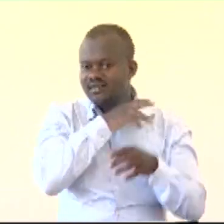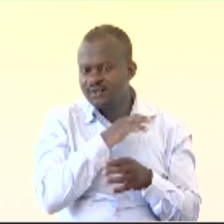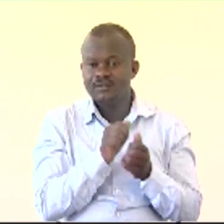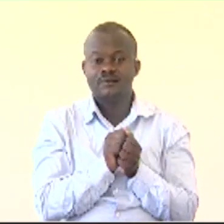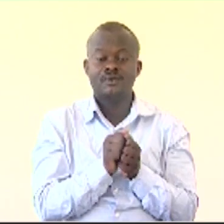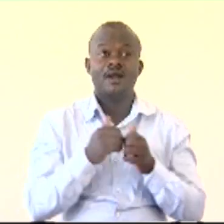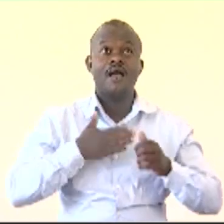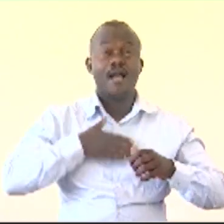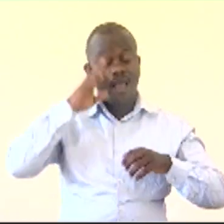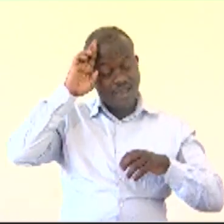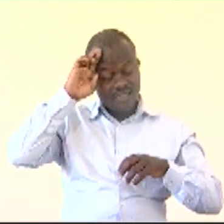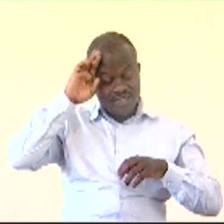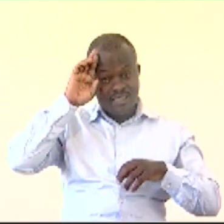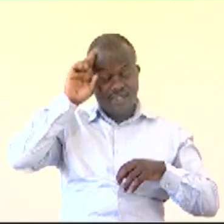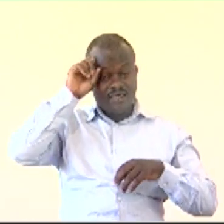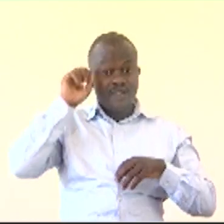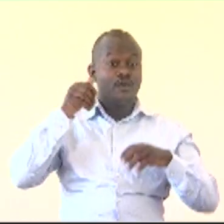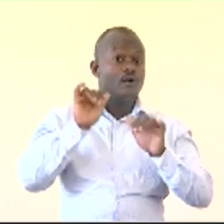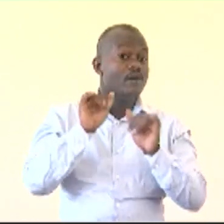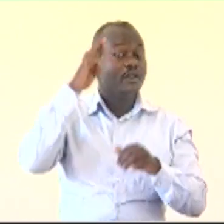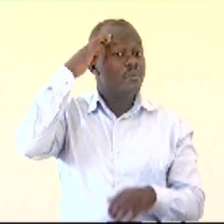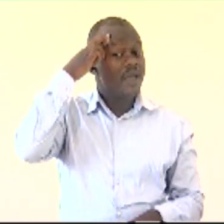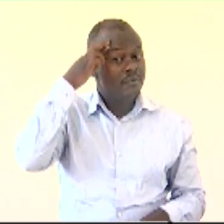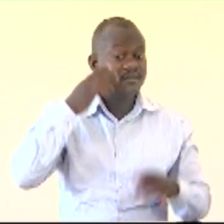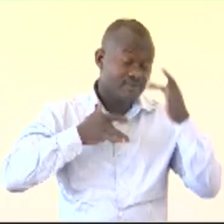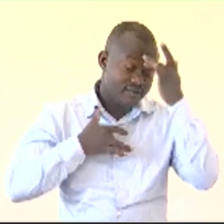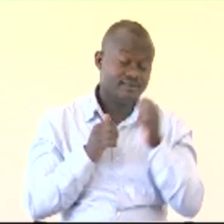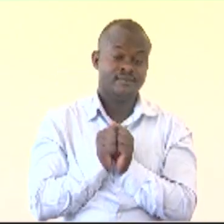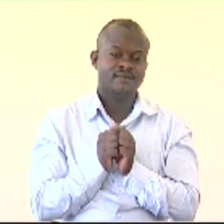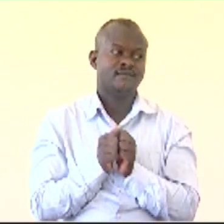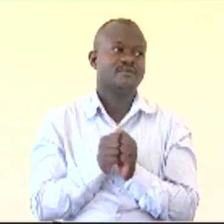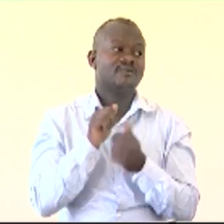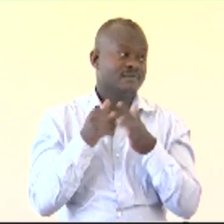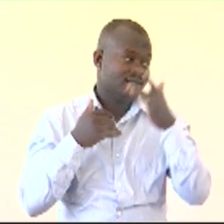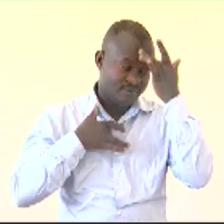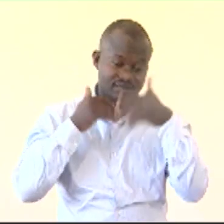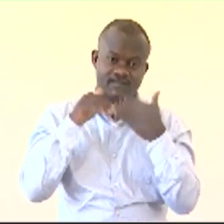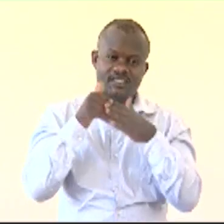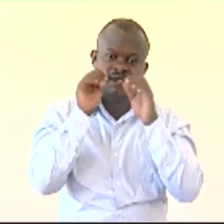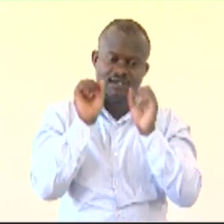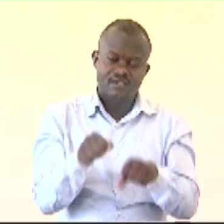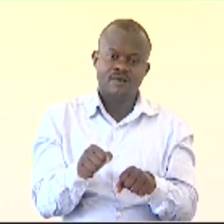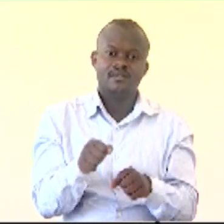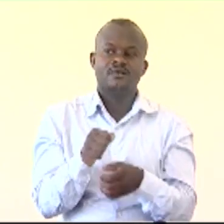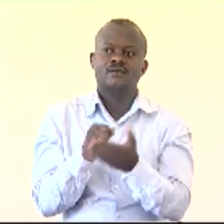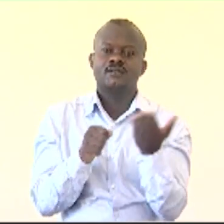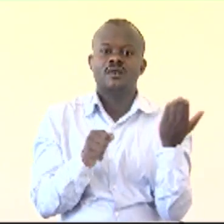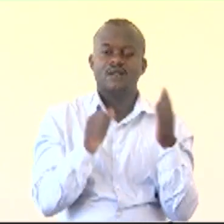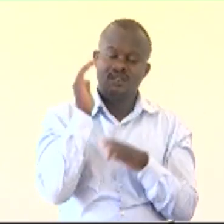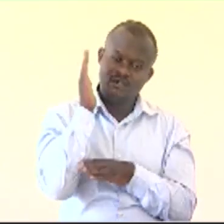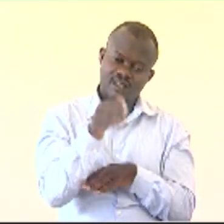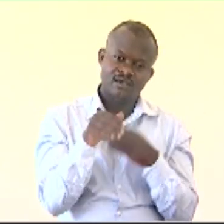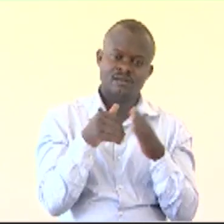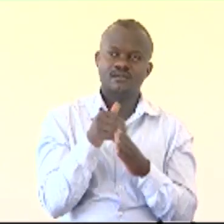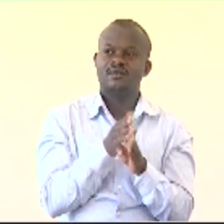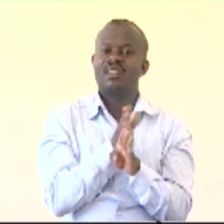remember what are infectious disease. These are diseases that can be caused by either direct or indirect contact